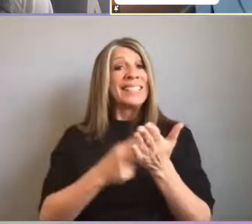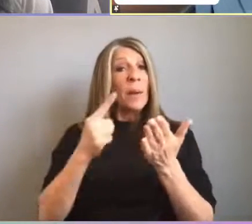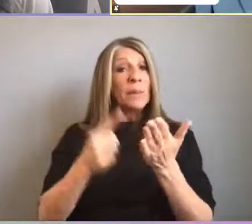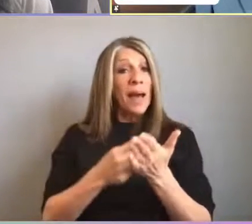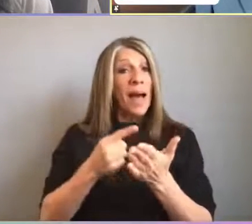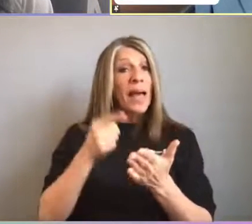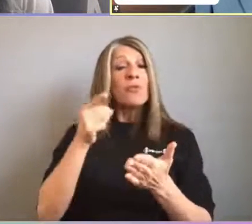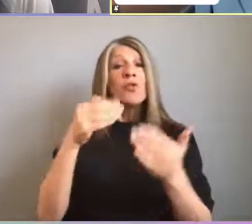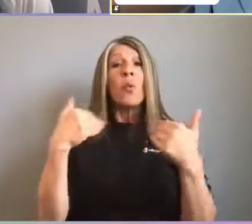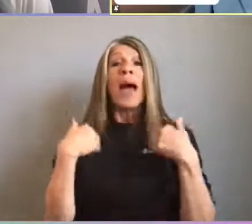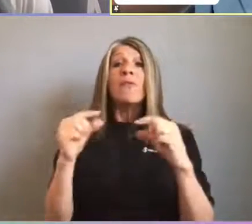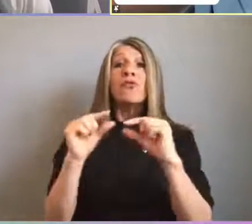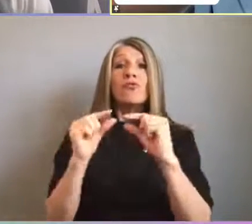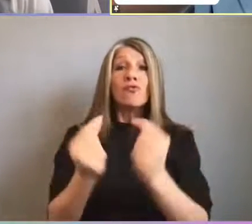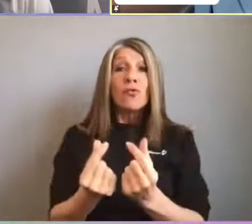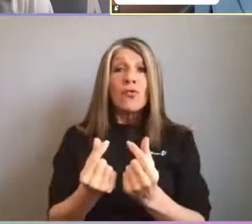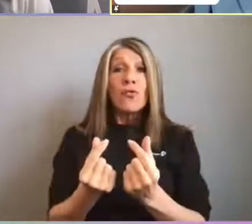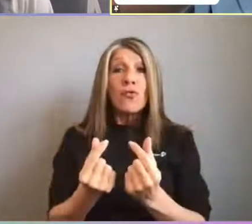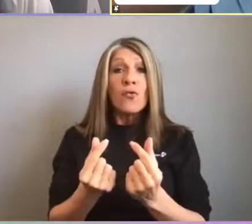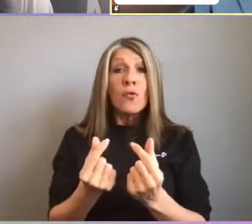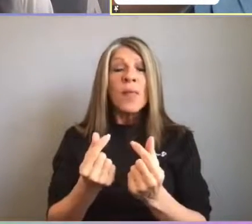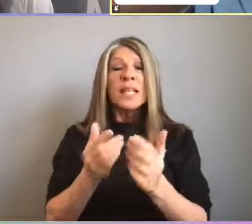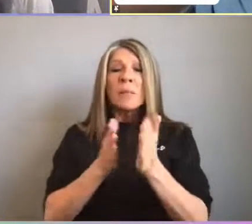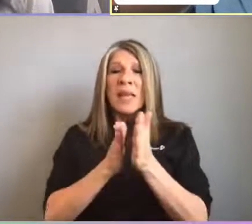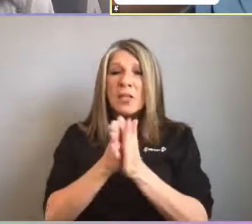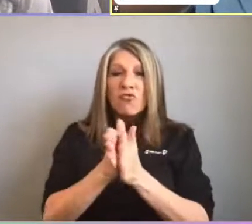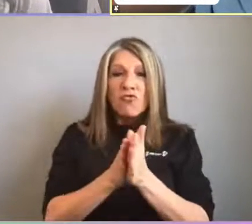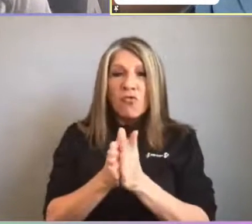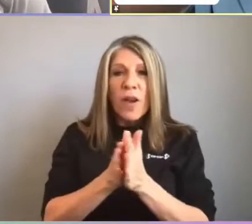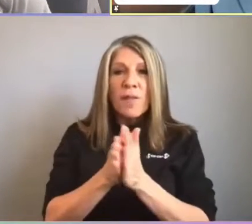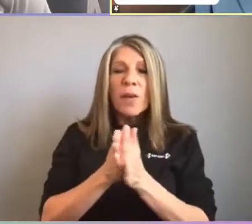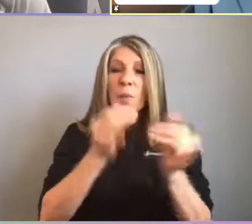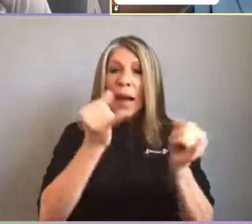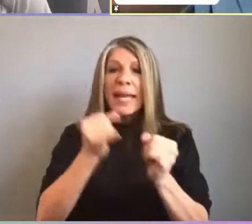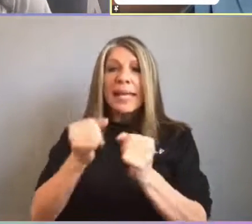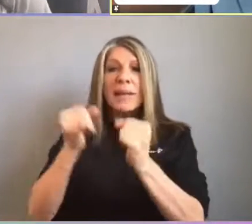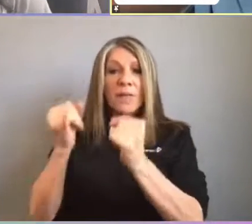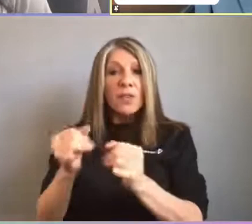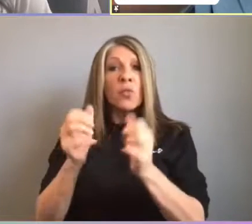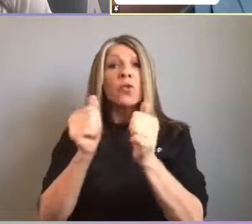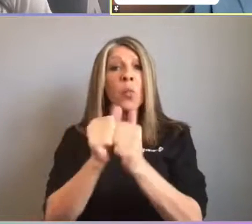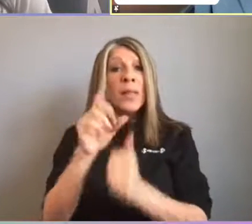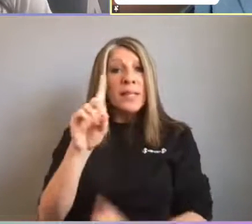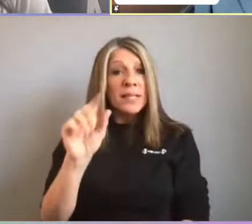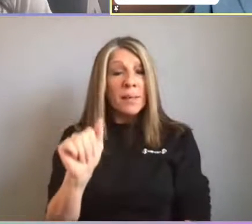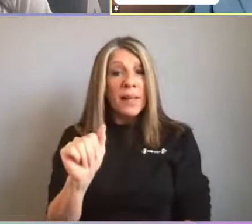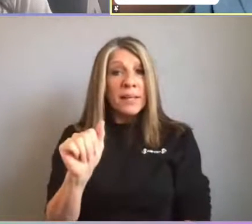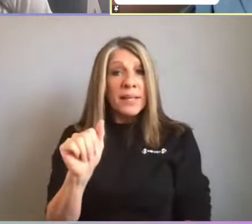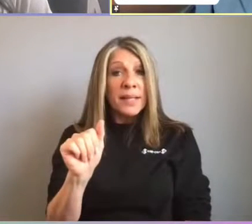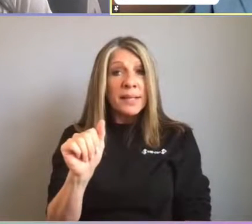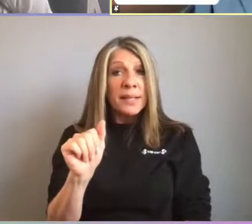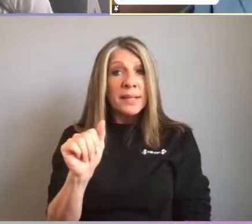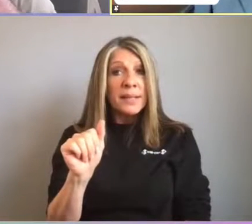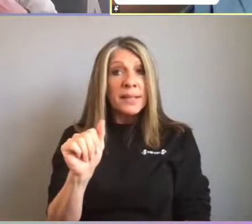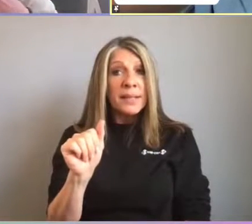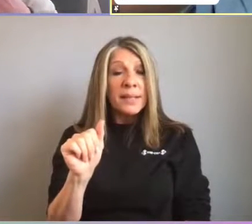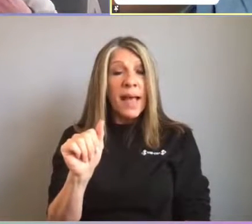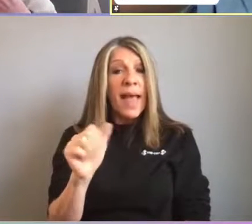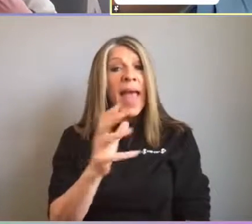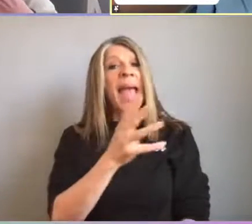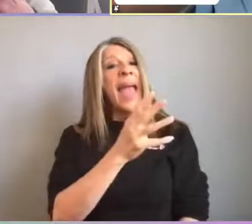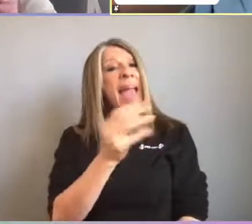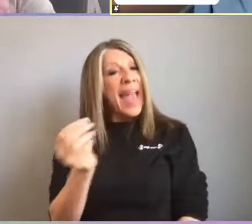have a group that's being driven by individuals with disabilities, and